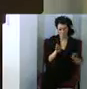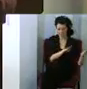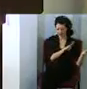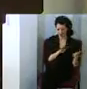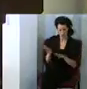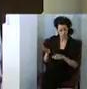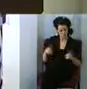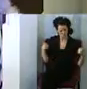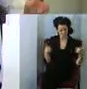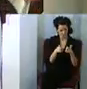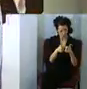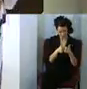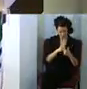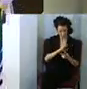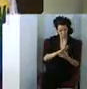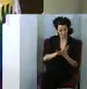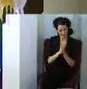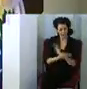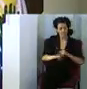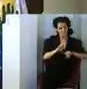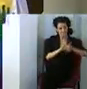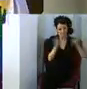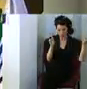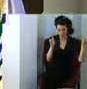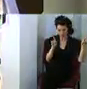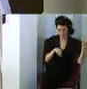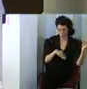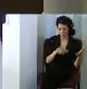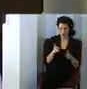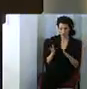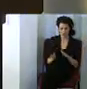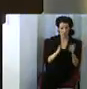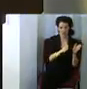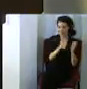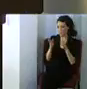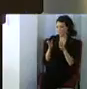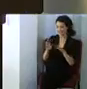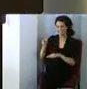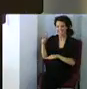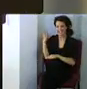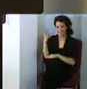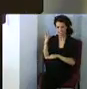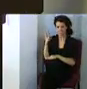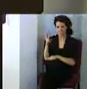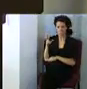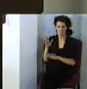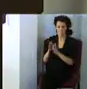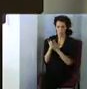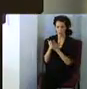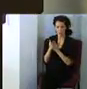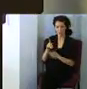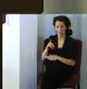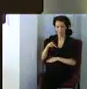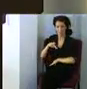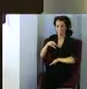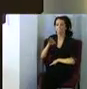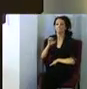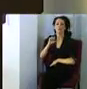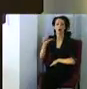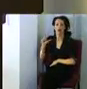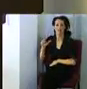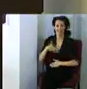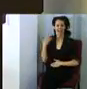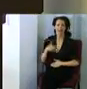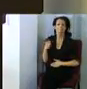them to be different. By the time we get to 2 Corinthians, Paul is obviously much, much happier with this folk that we call